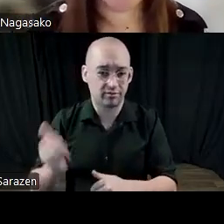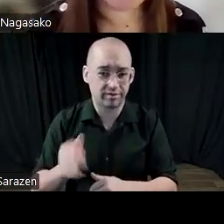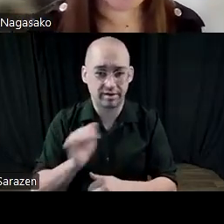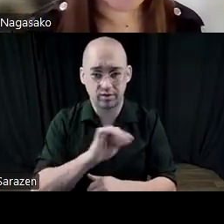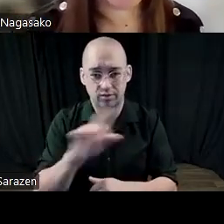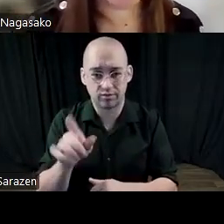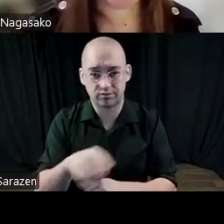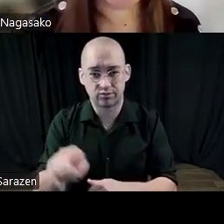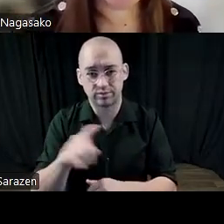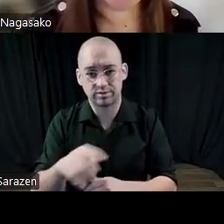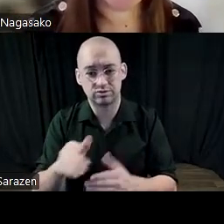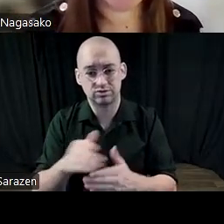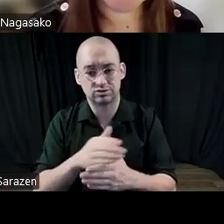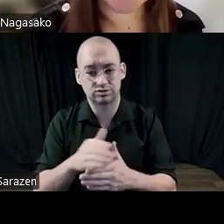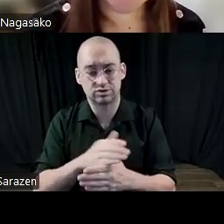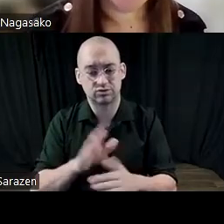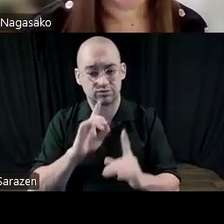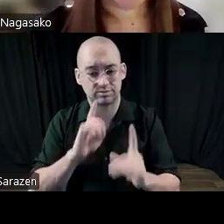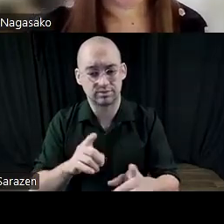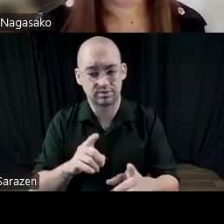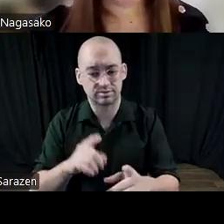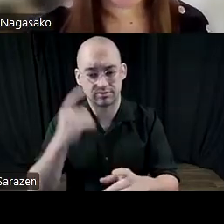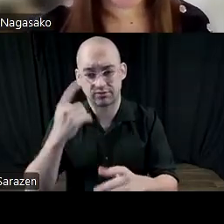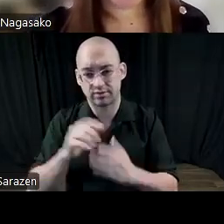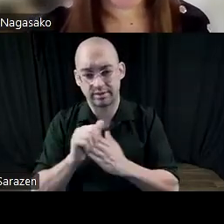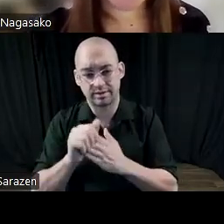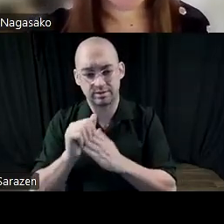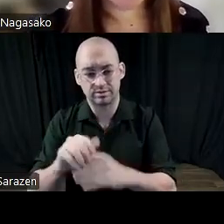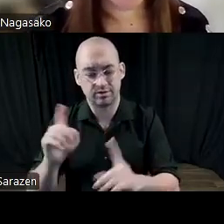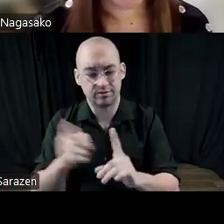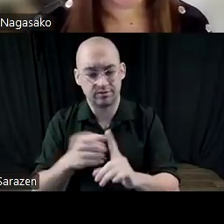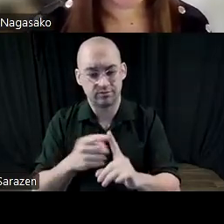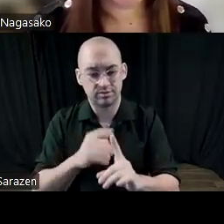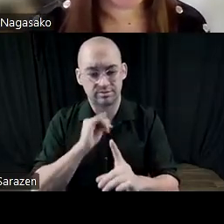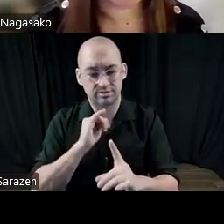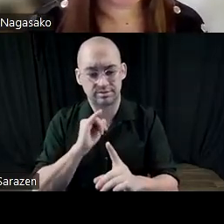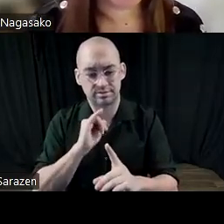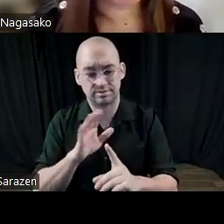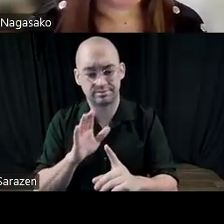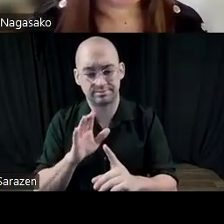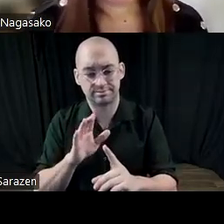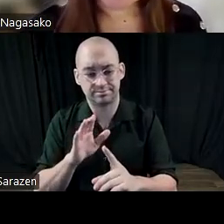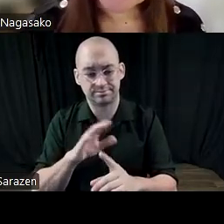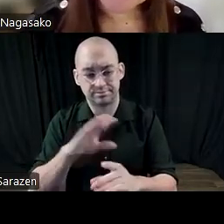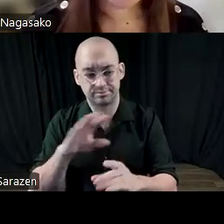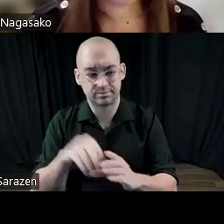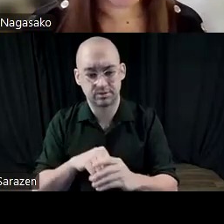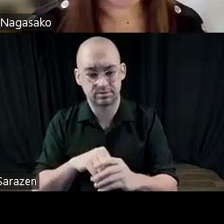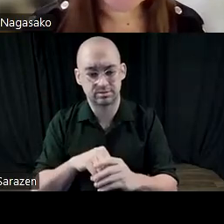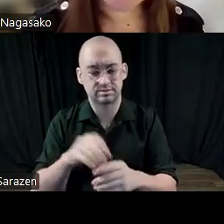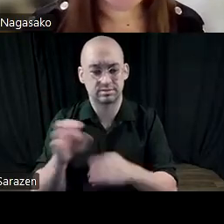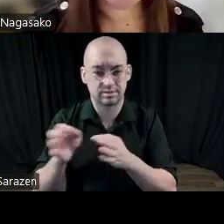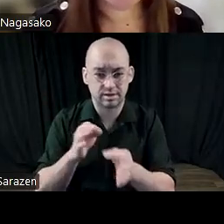your response to that guidance when it comes out. The first round of guidance is going to be including definitions